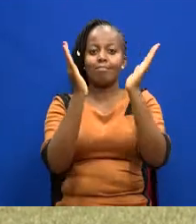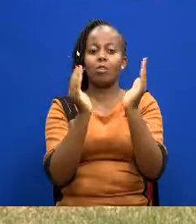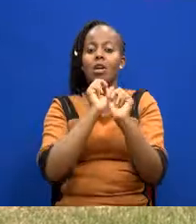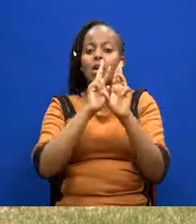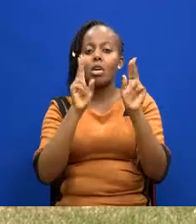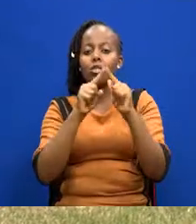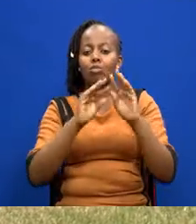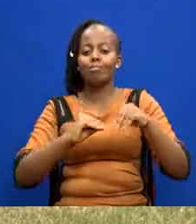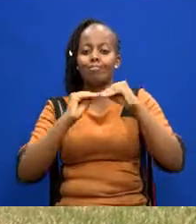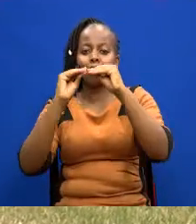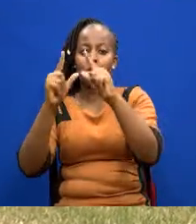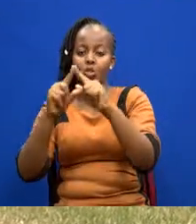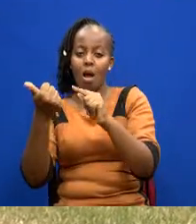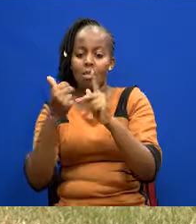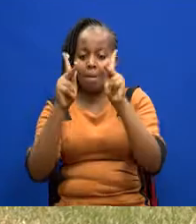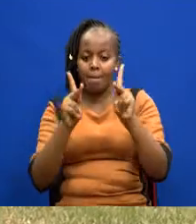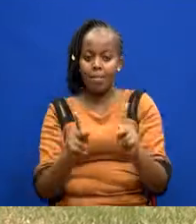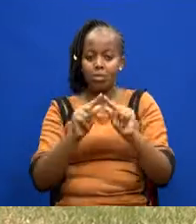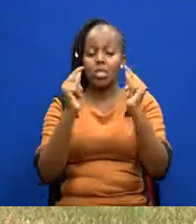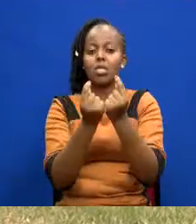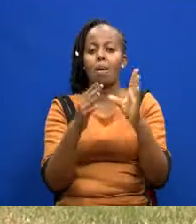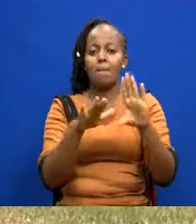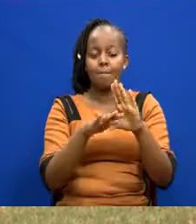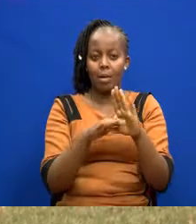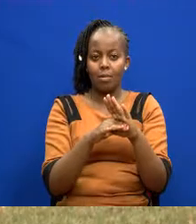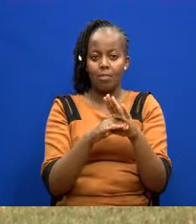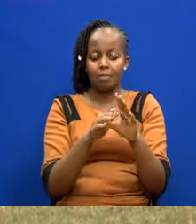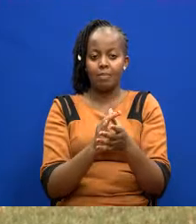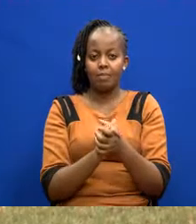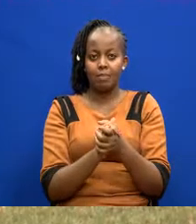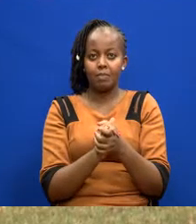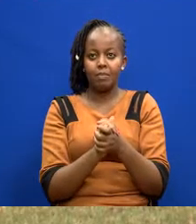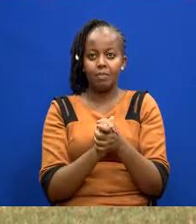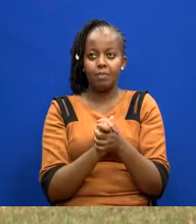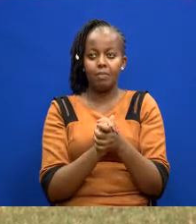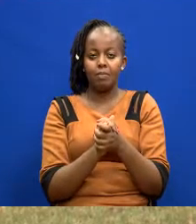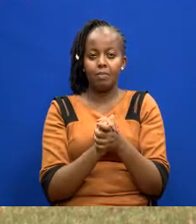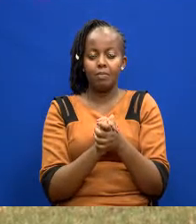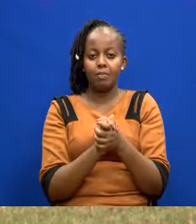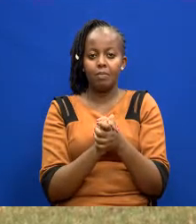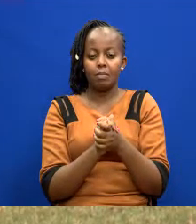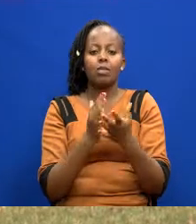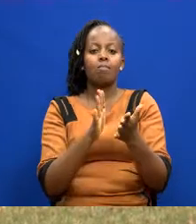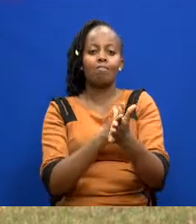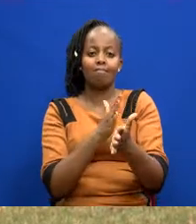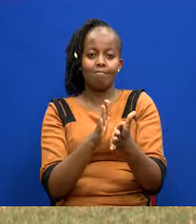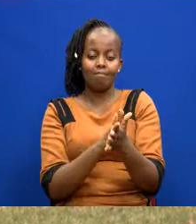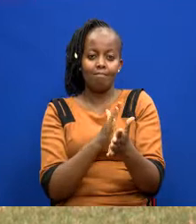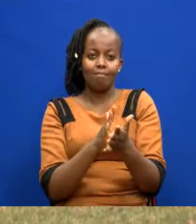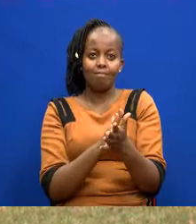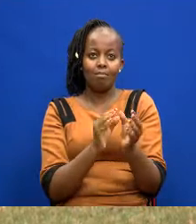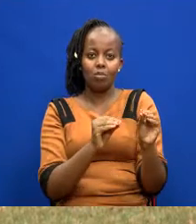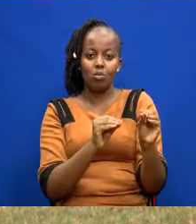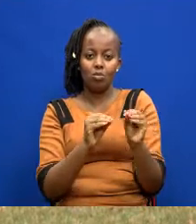hands ready to offload to the next team member running in. Good. So slowly